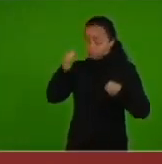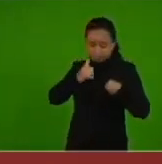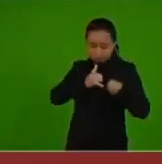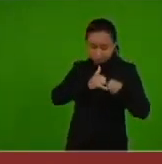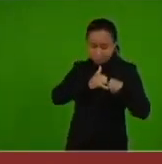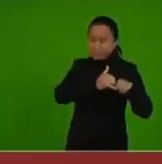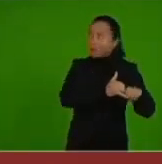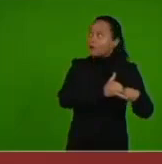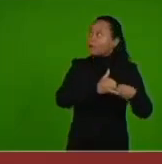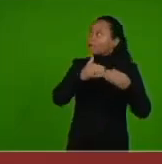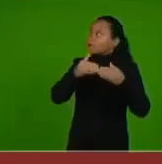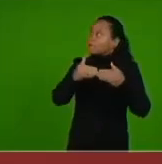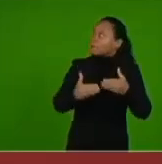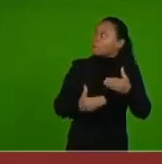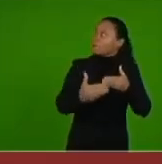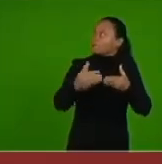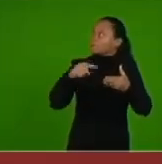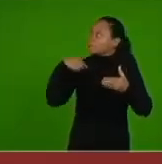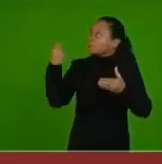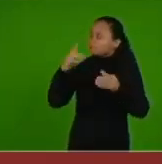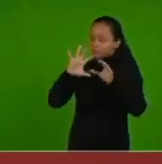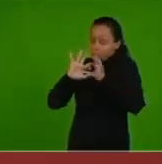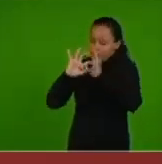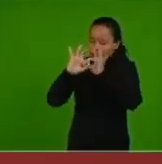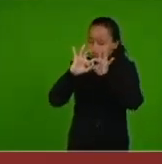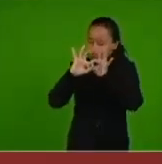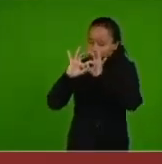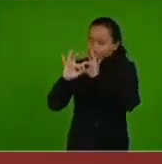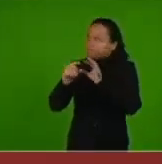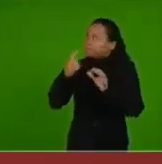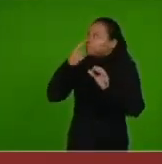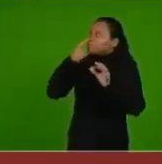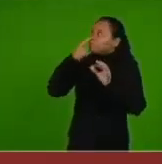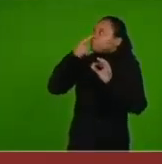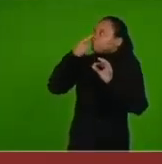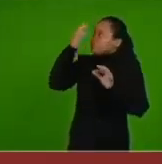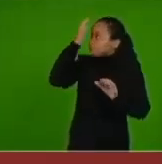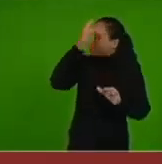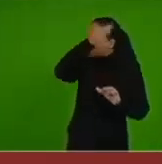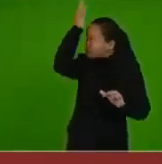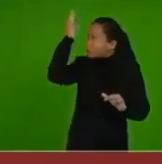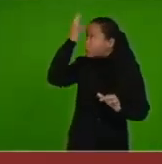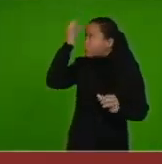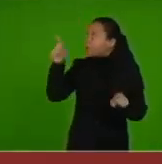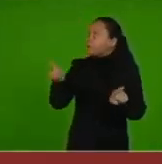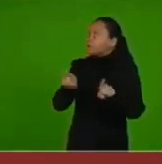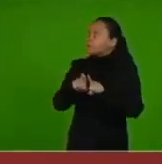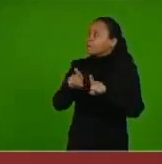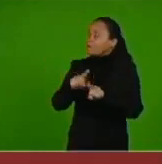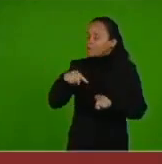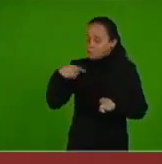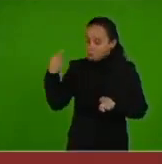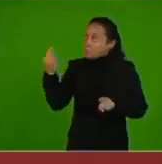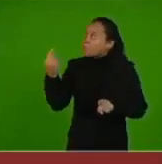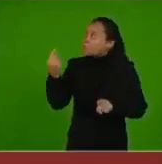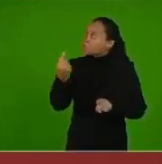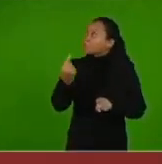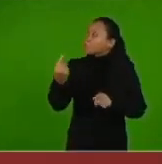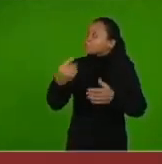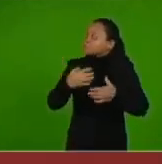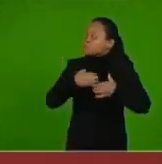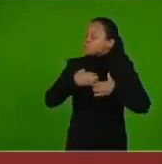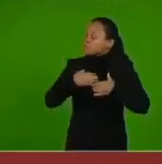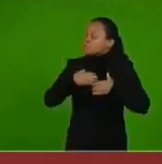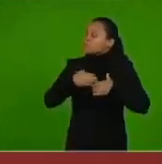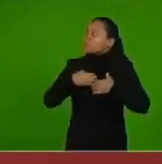forgiven, and from this moment forward, we may have deep fellowship with the Holy Spirit, and that there will be complete freedom